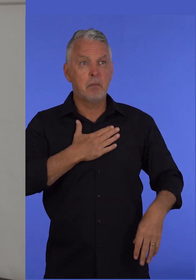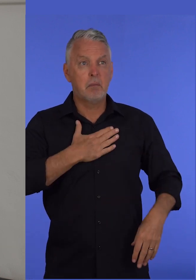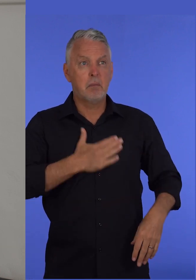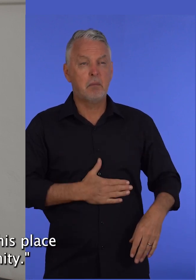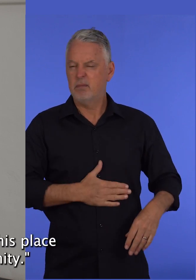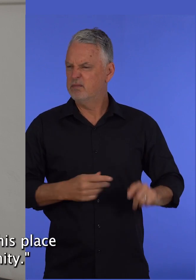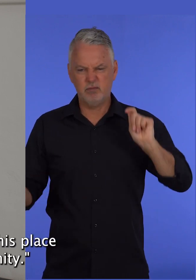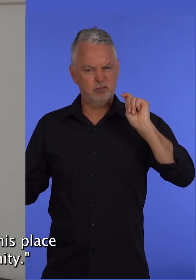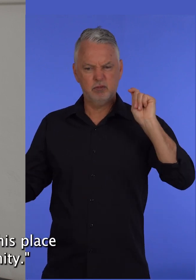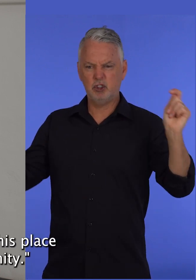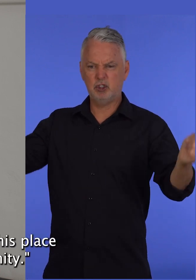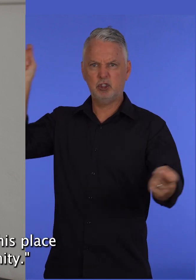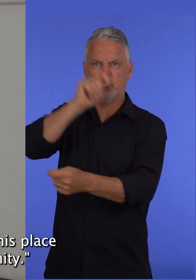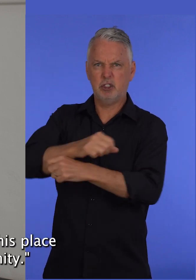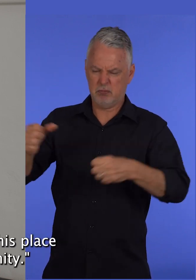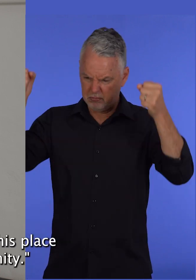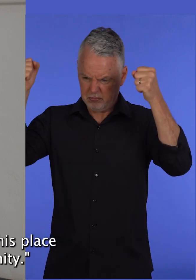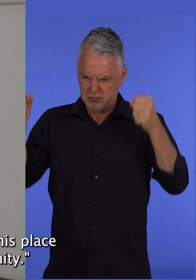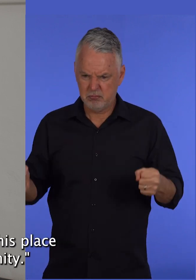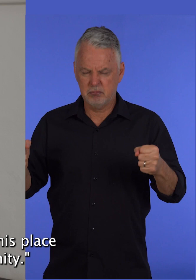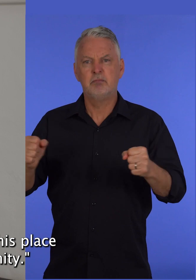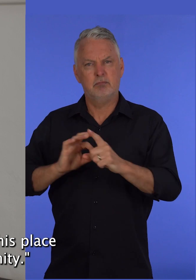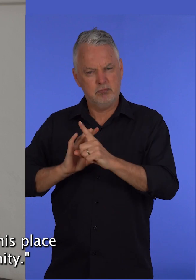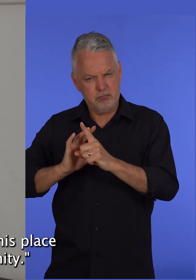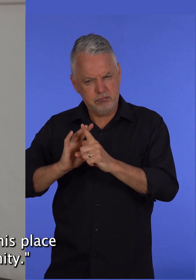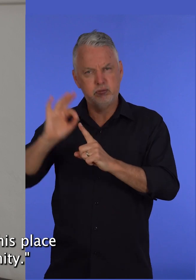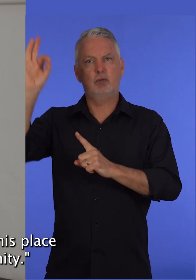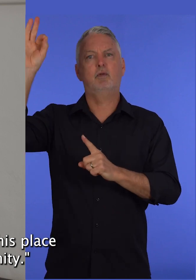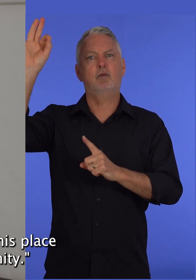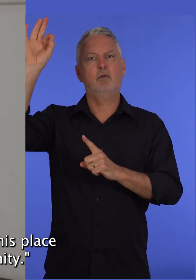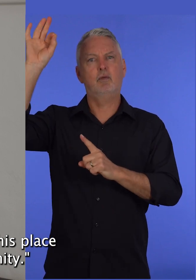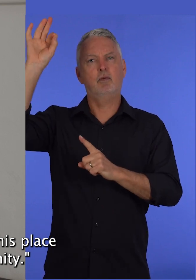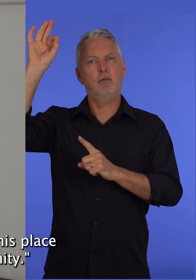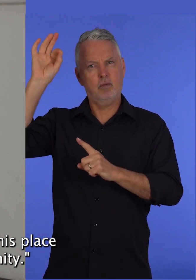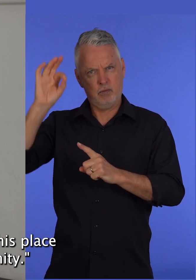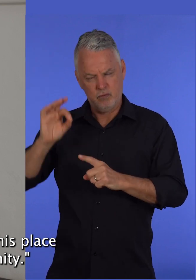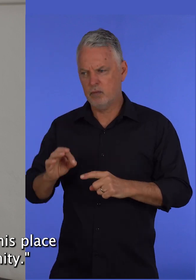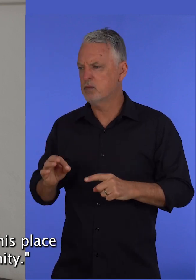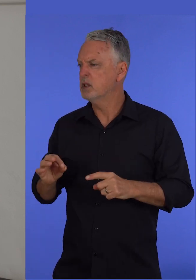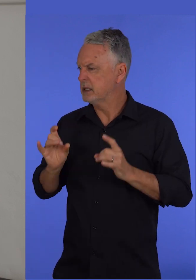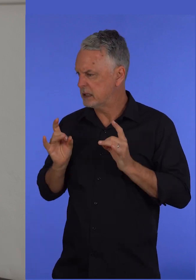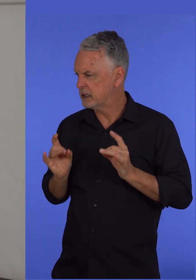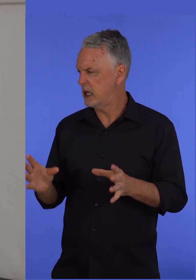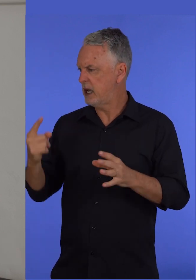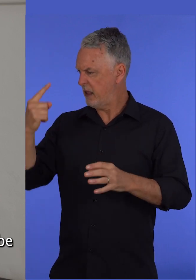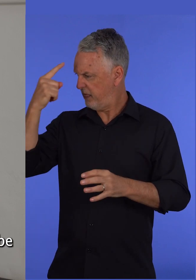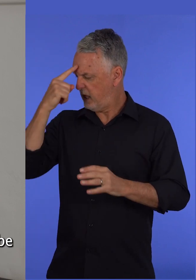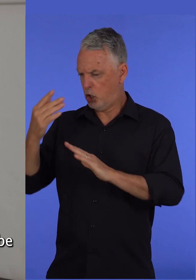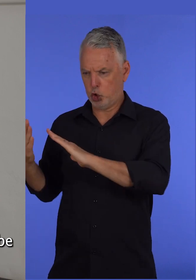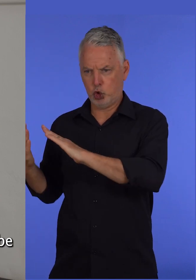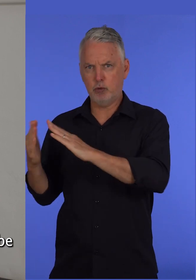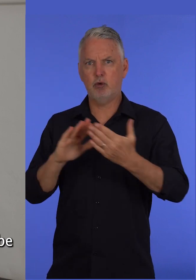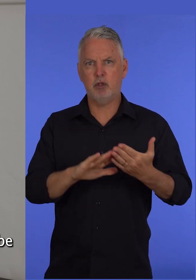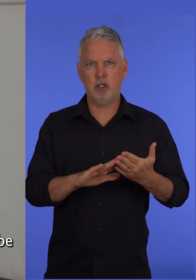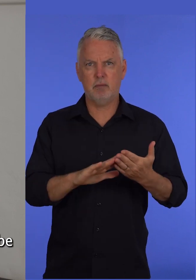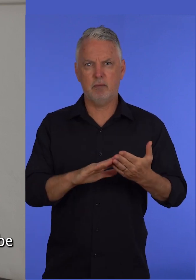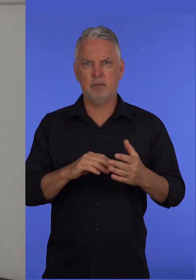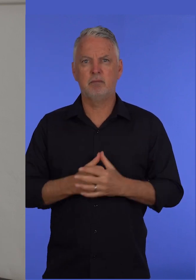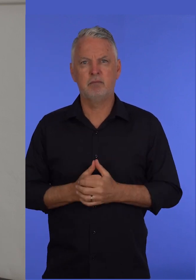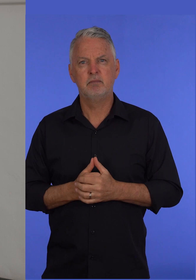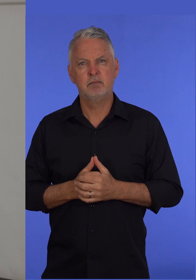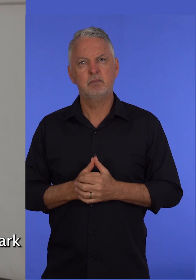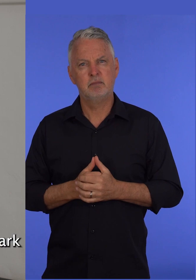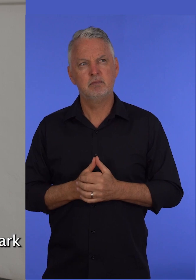to be better, and we're going to, you know, start from this place that is, you know, born from the community. And it was never meant to be the